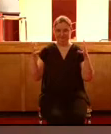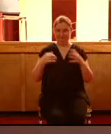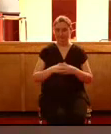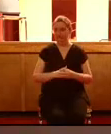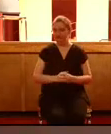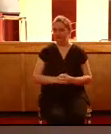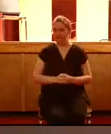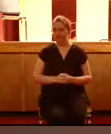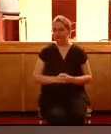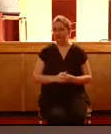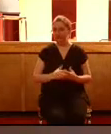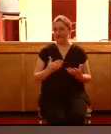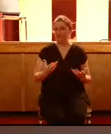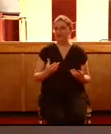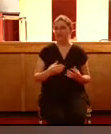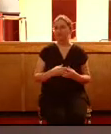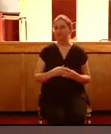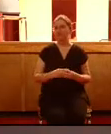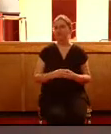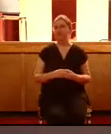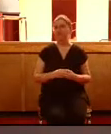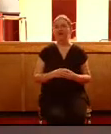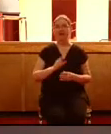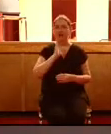And in saying that, doing so equitably,